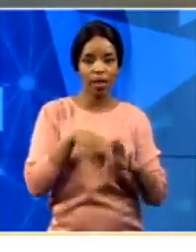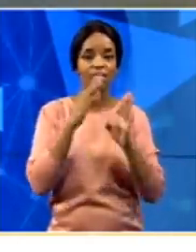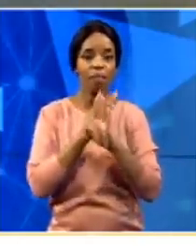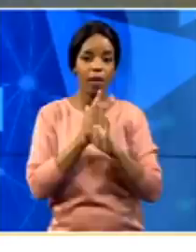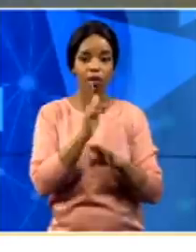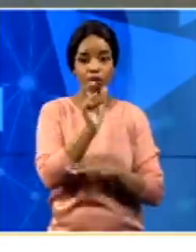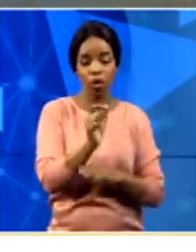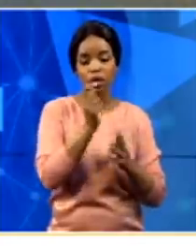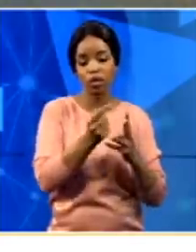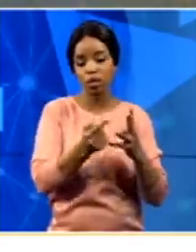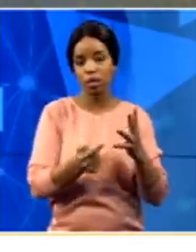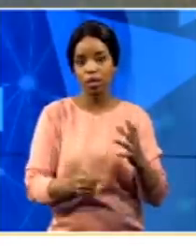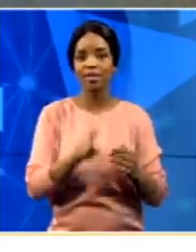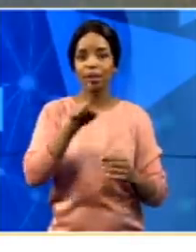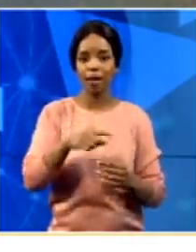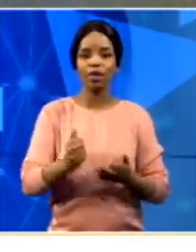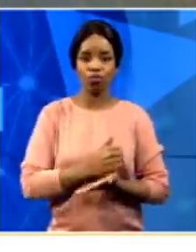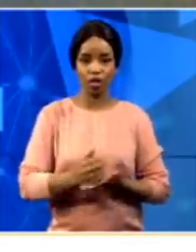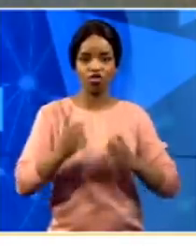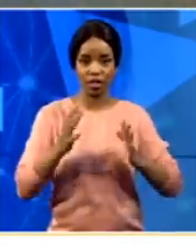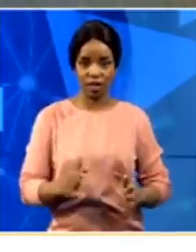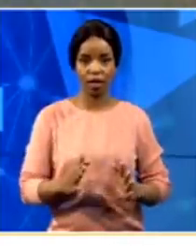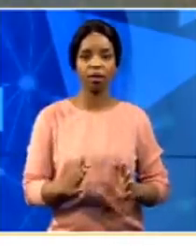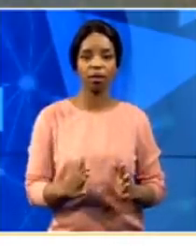user. And I'm getting a sense